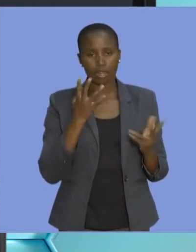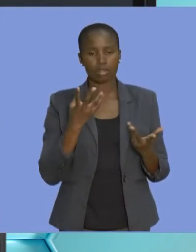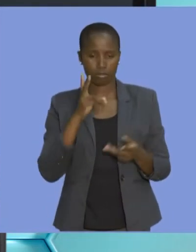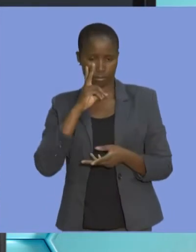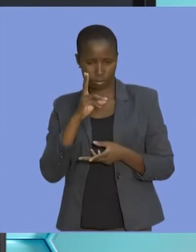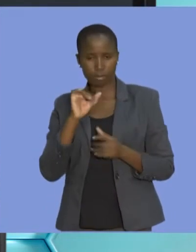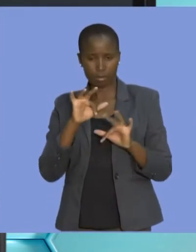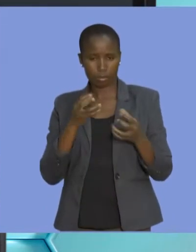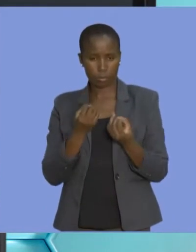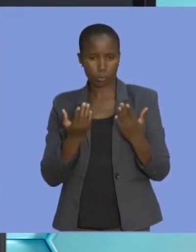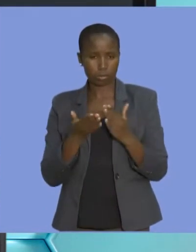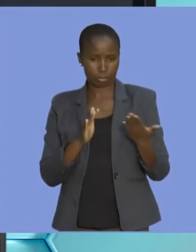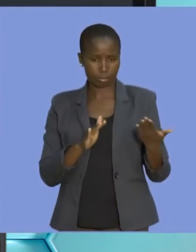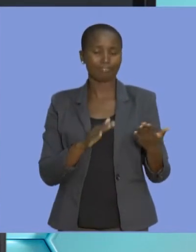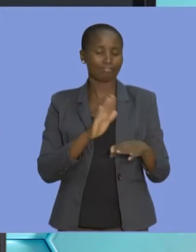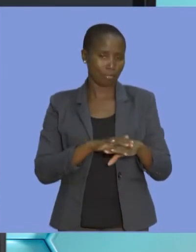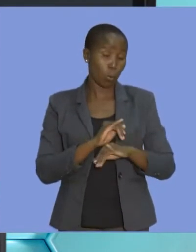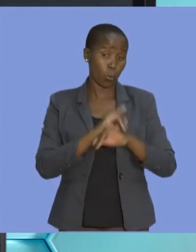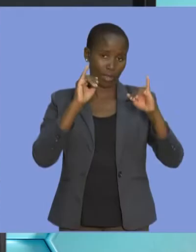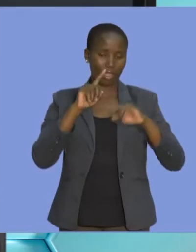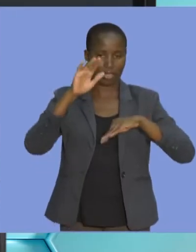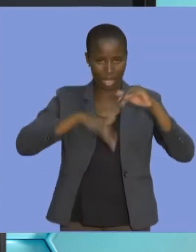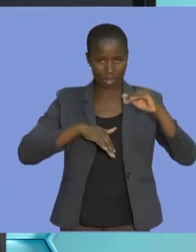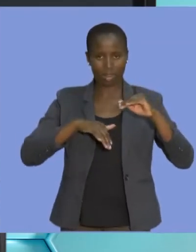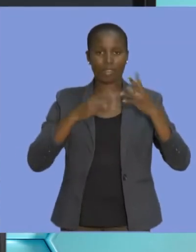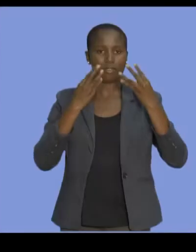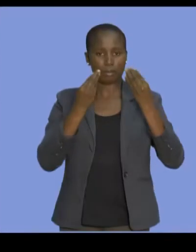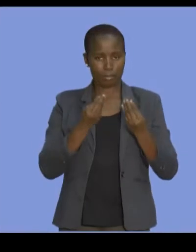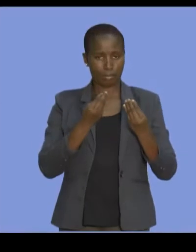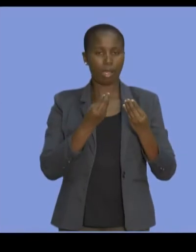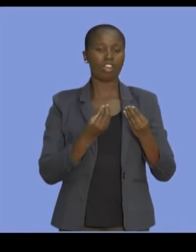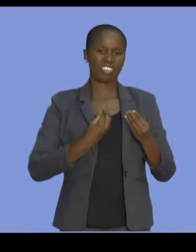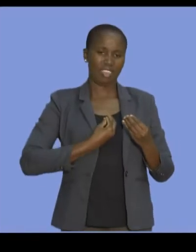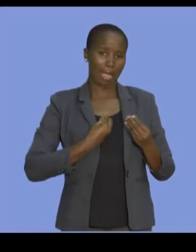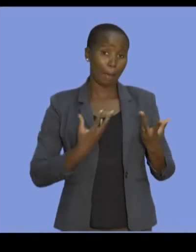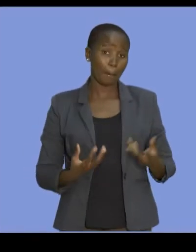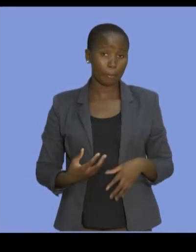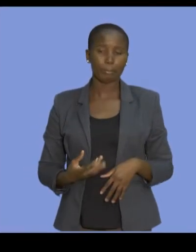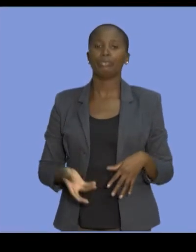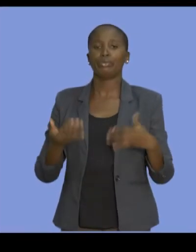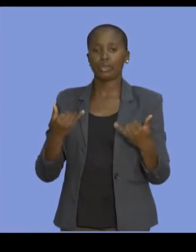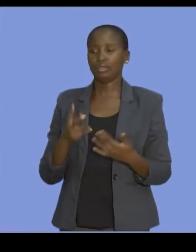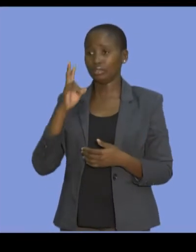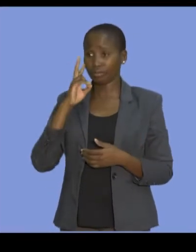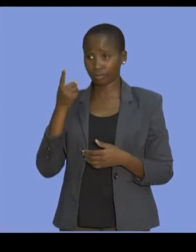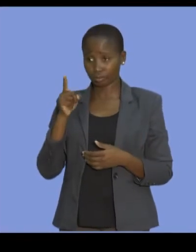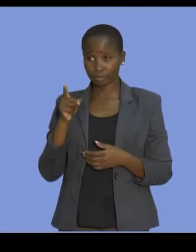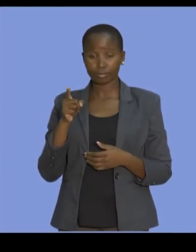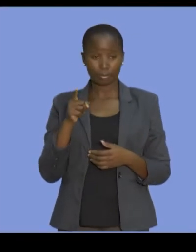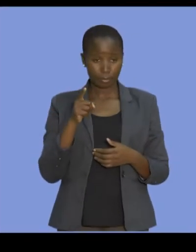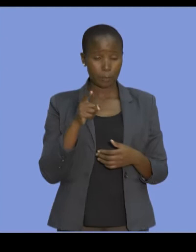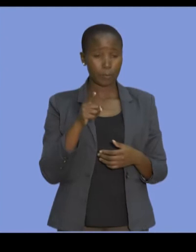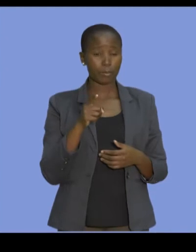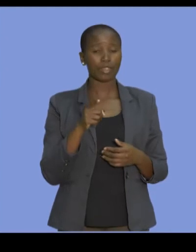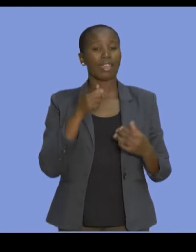COVID-19 very high based on that data. Then what are we going to do? We're going to multiply the midpoint times the frequency.